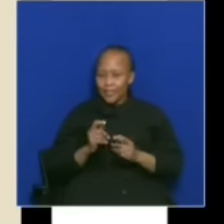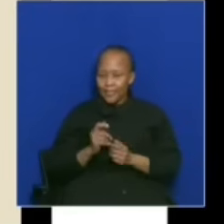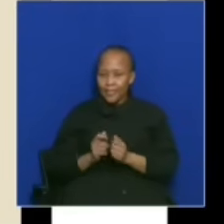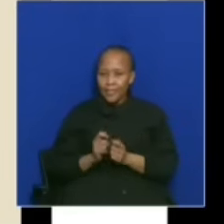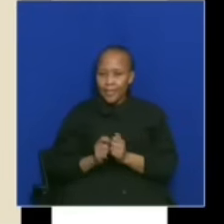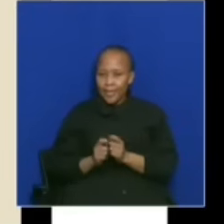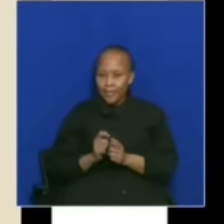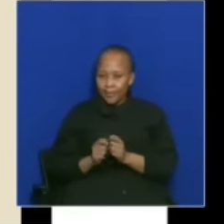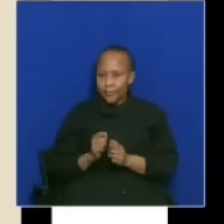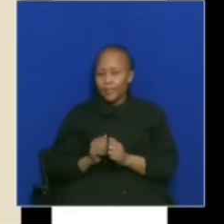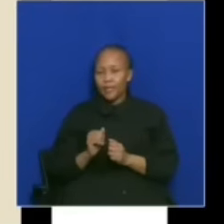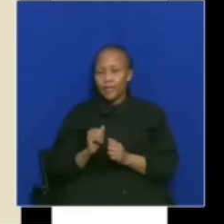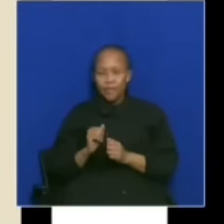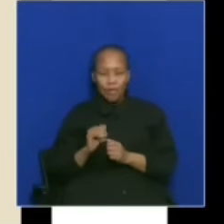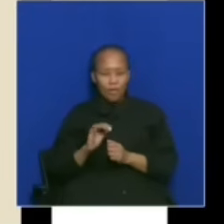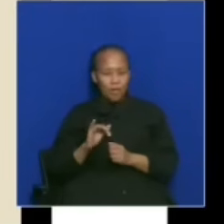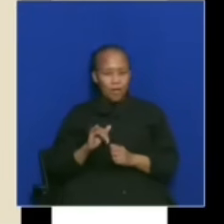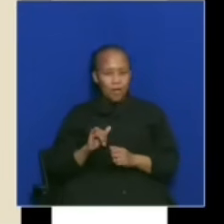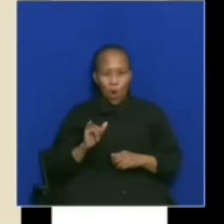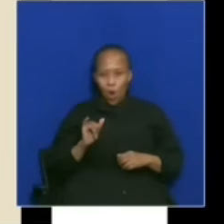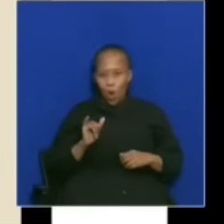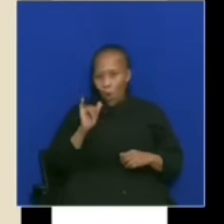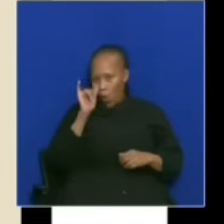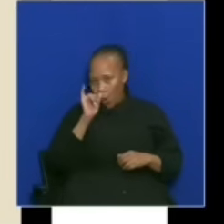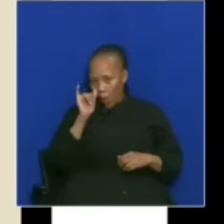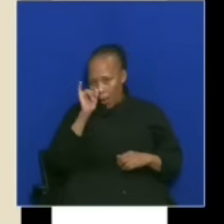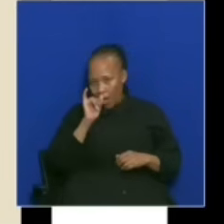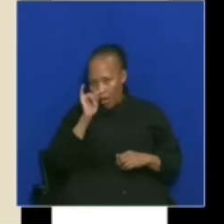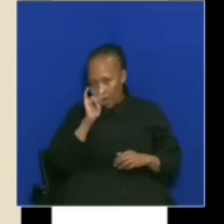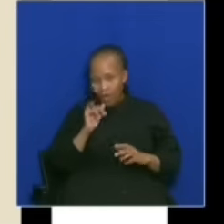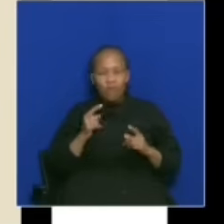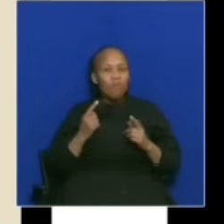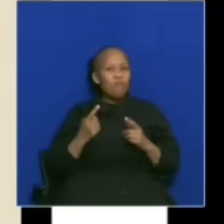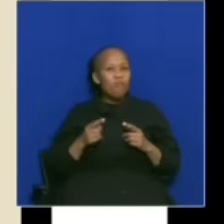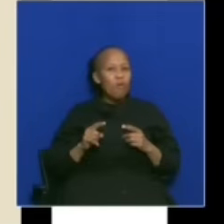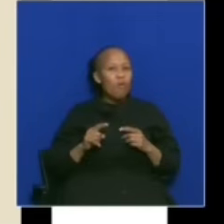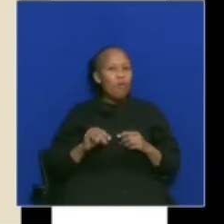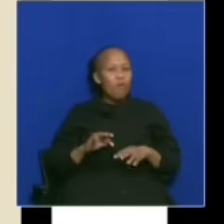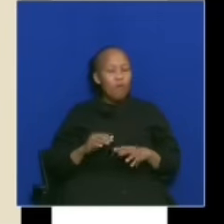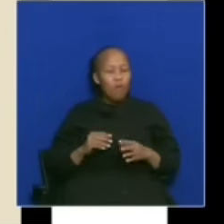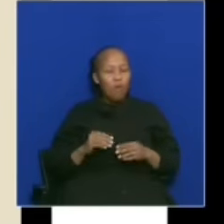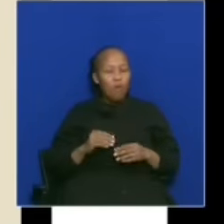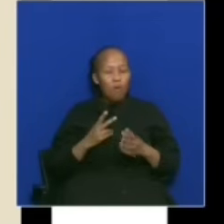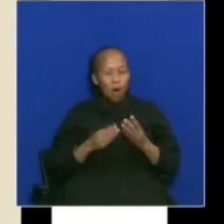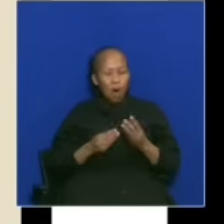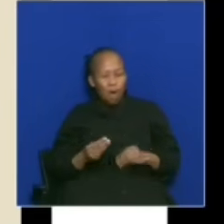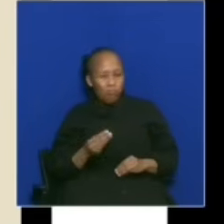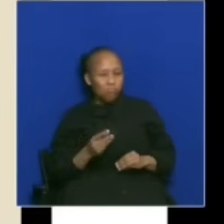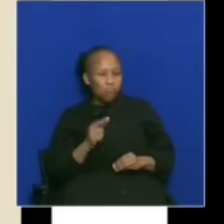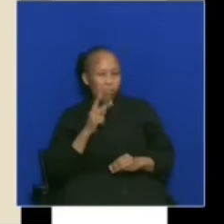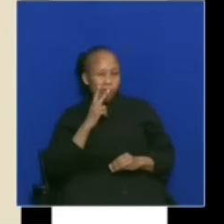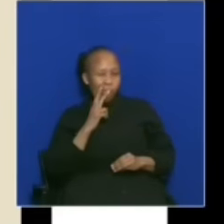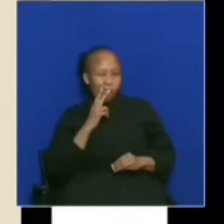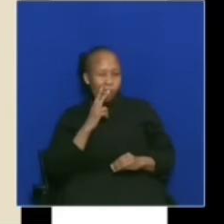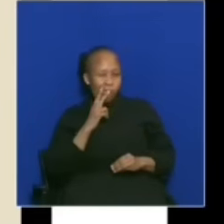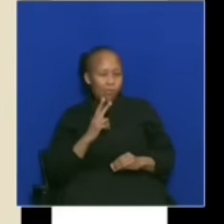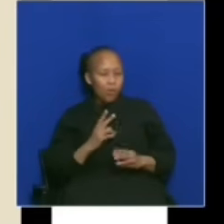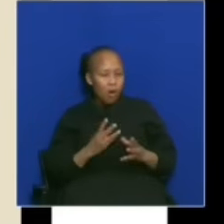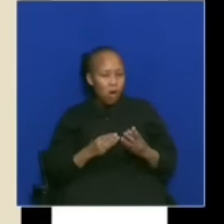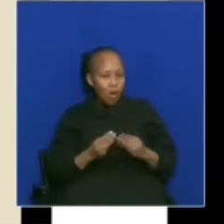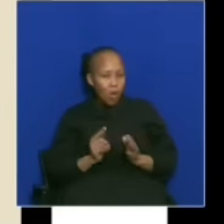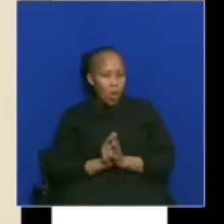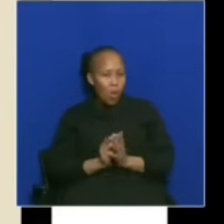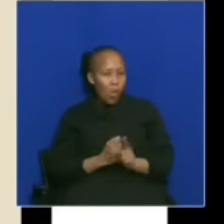criminality in the illicit tobacco industry. And it quotes, a post quotes